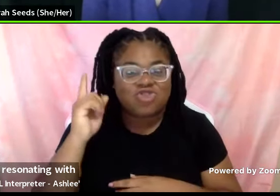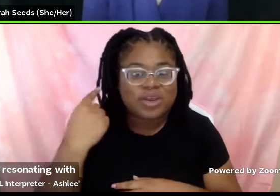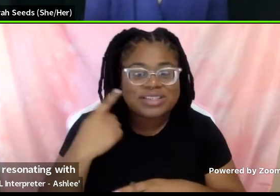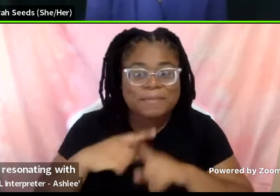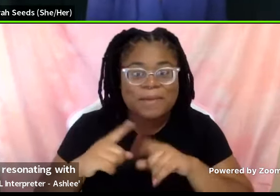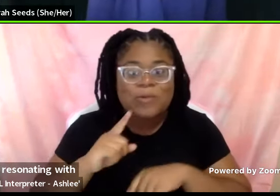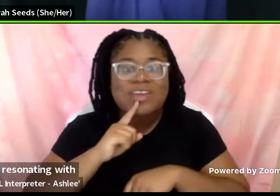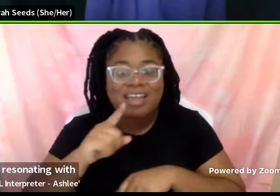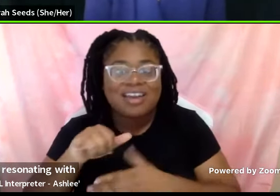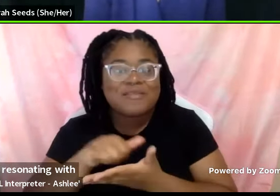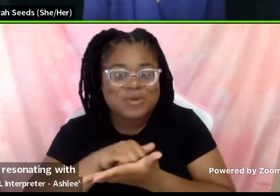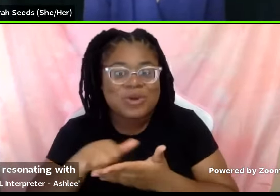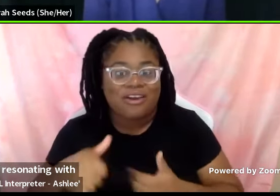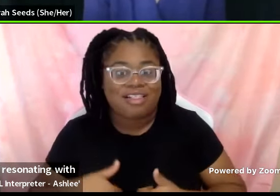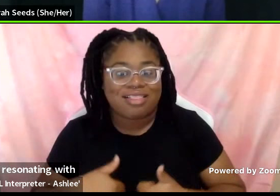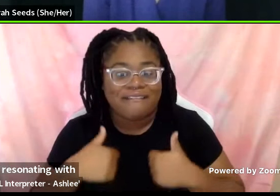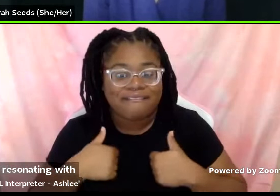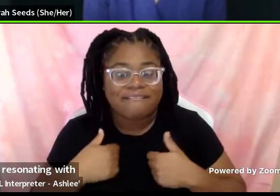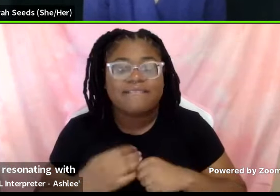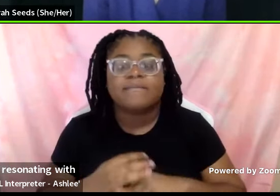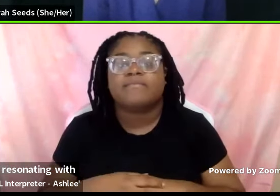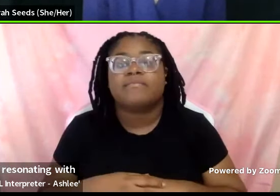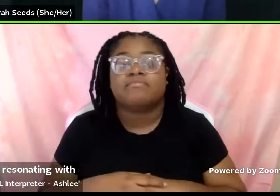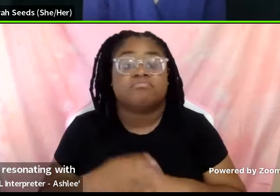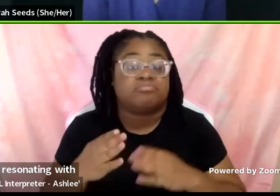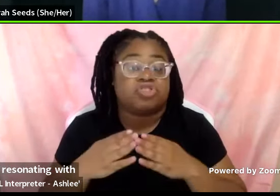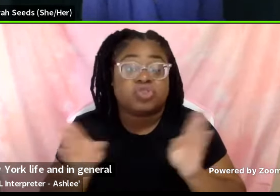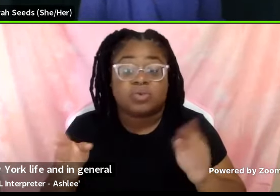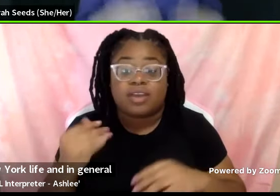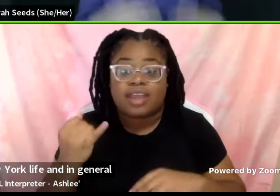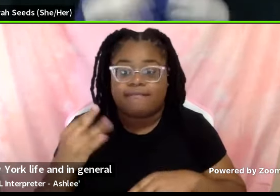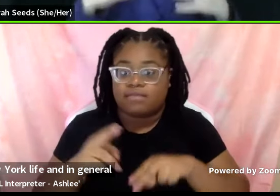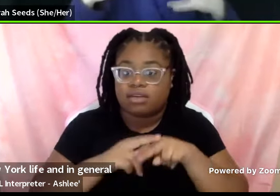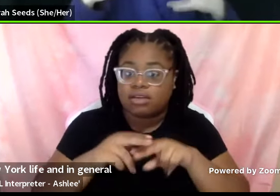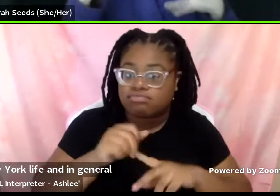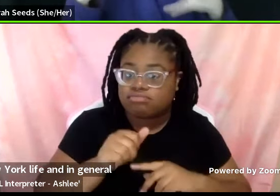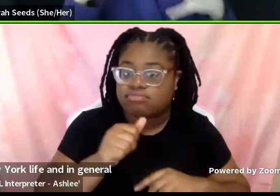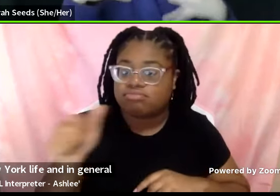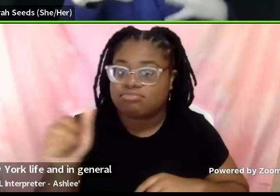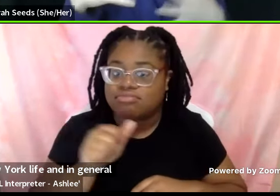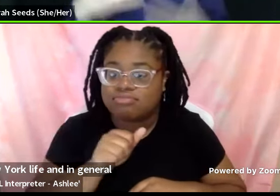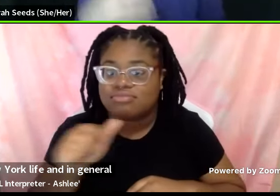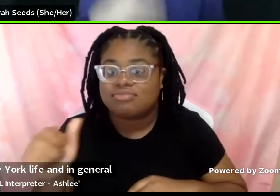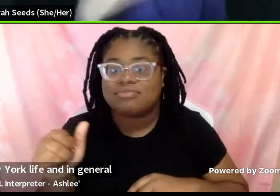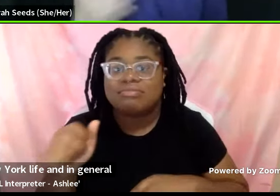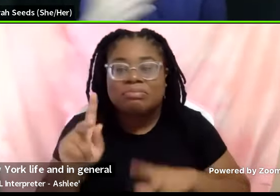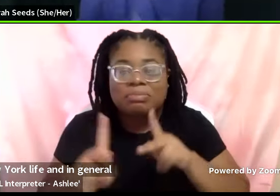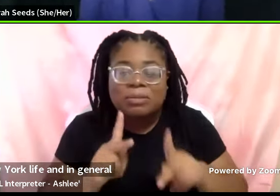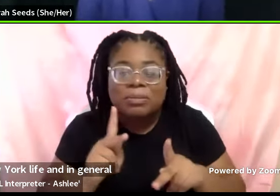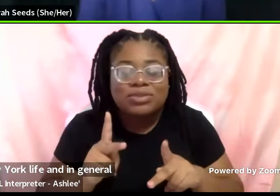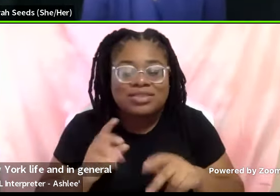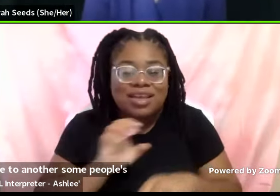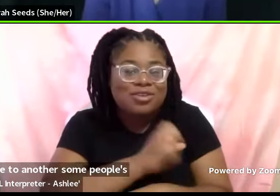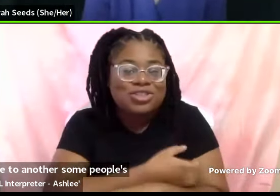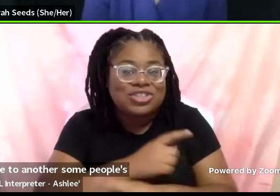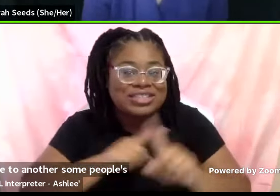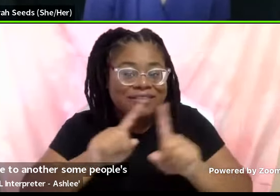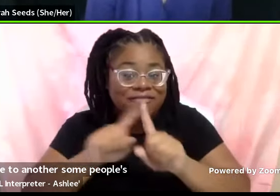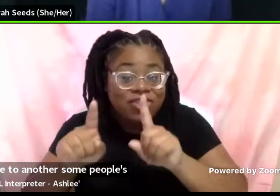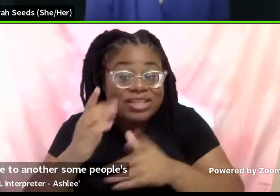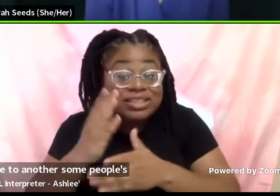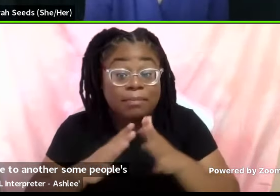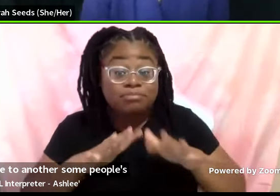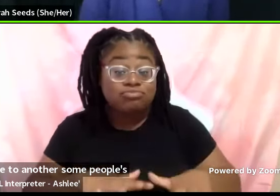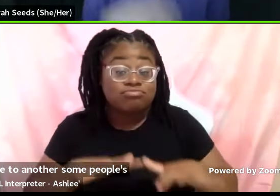life. And also just in general, like when you're trying to get from one place to another, some people's energies are just like, and some people are just like really chill